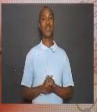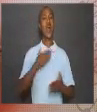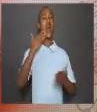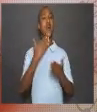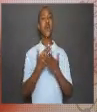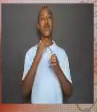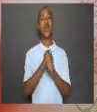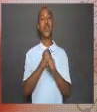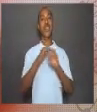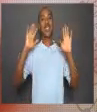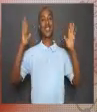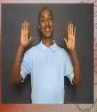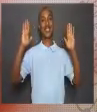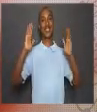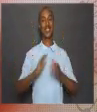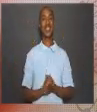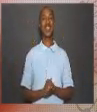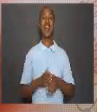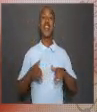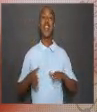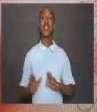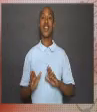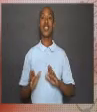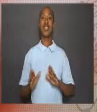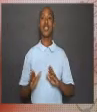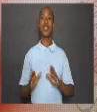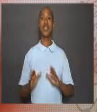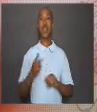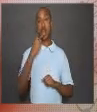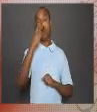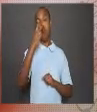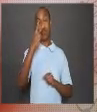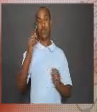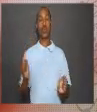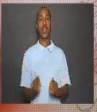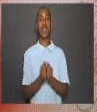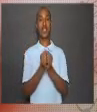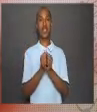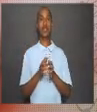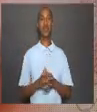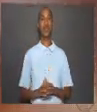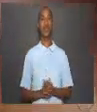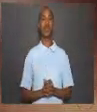Good work. Let us go through them together.